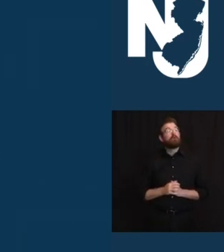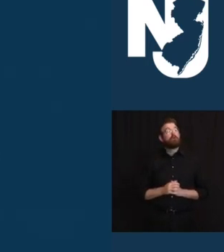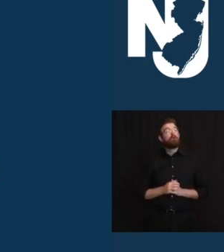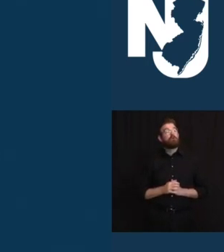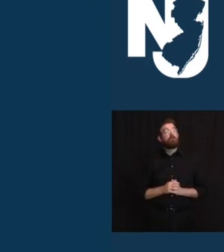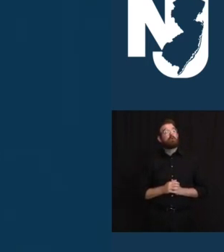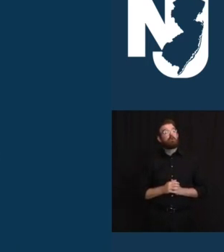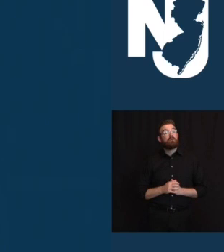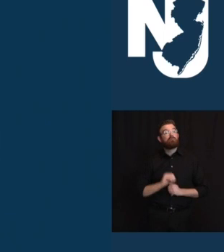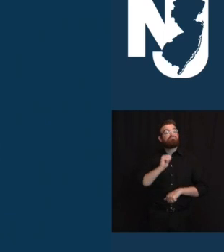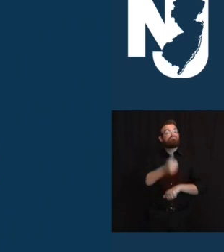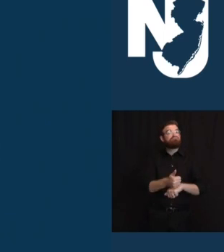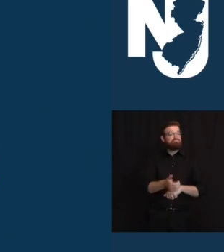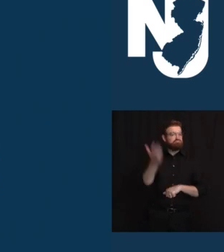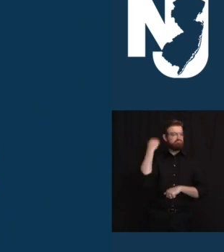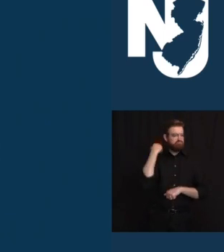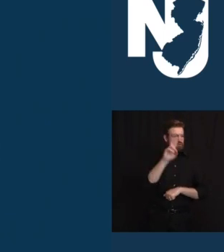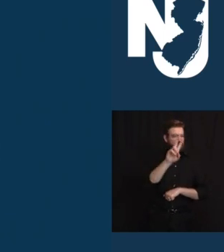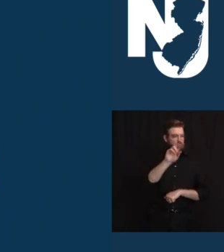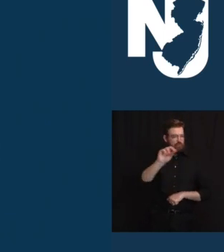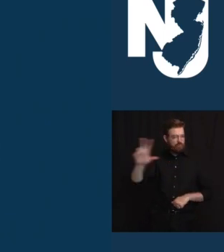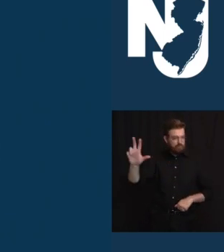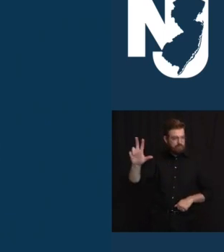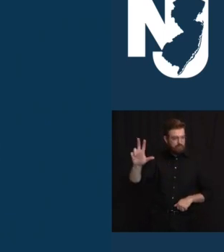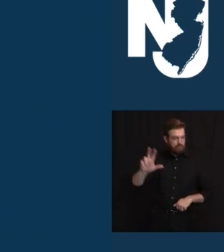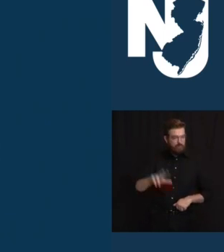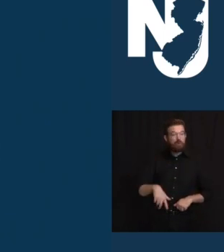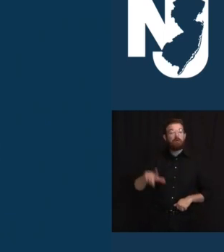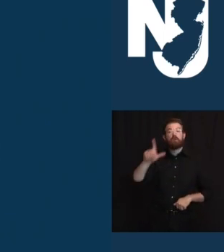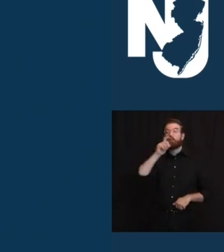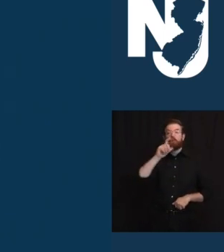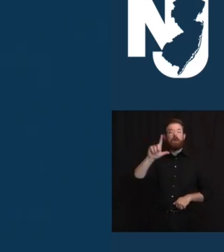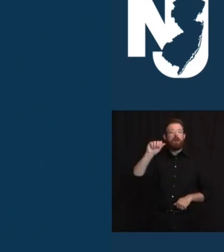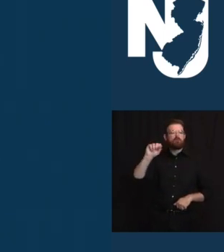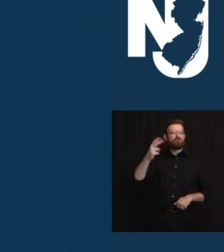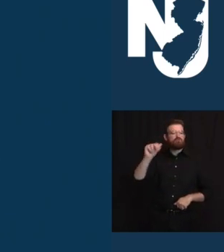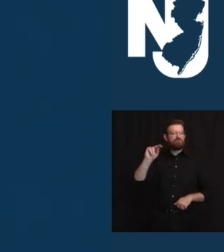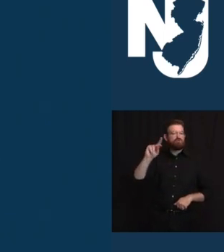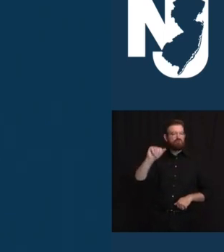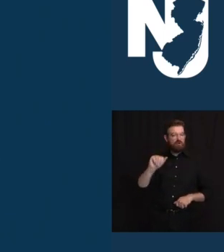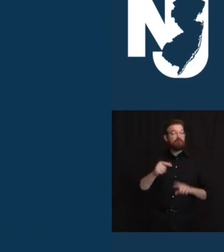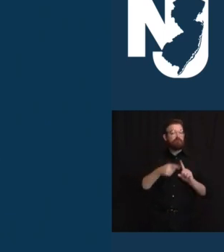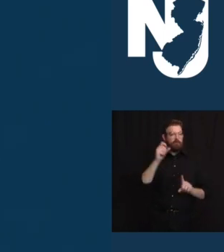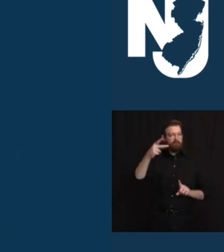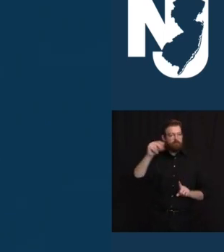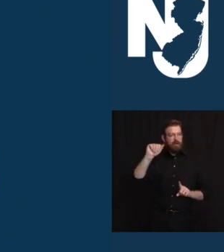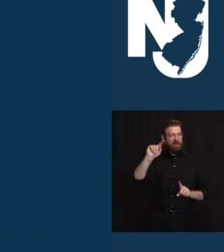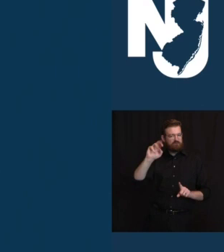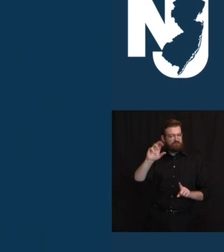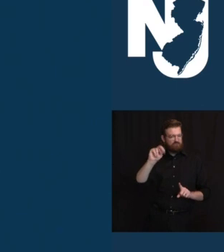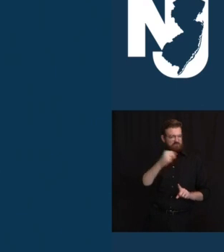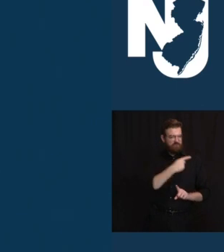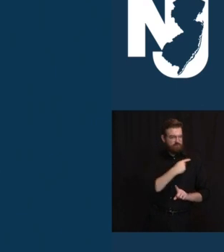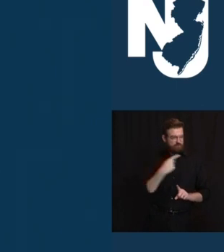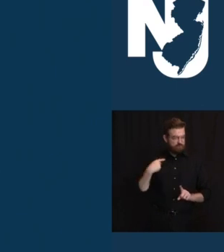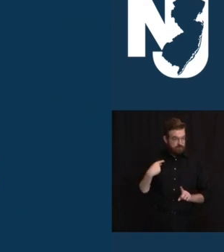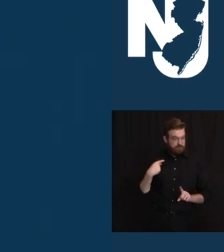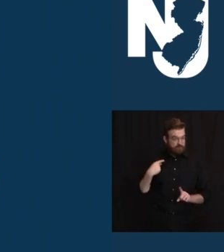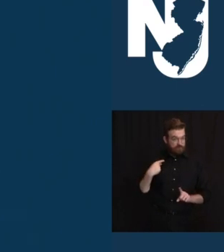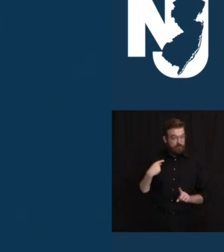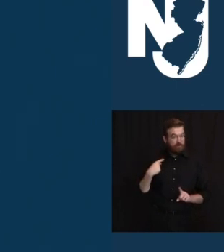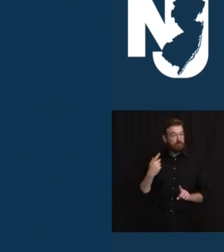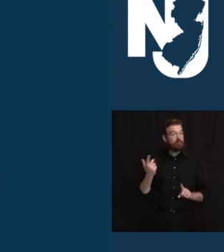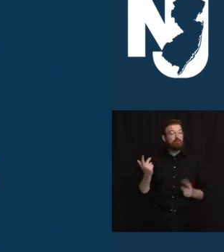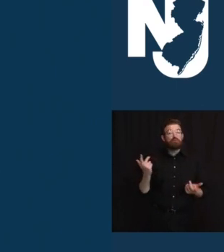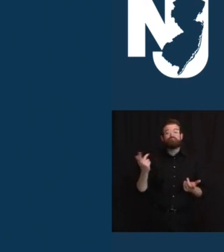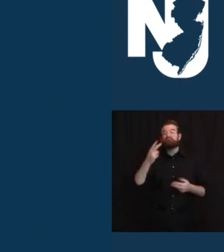2003 by LaShonda Tyree, a Pattersonian, by the way, who took what was a hobby and turned it into a successful business with